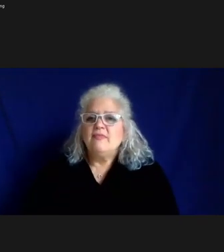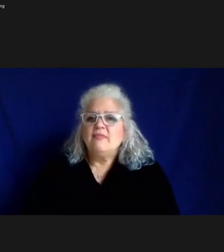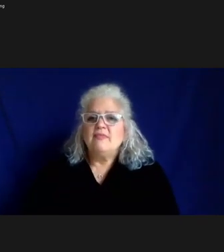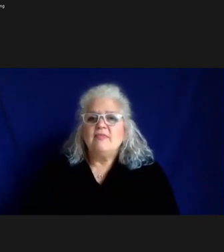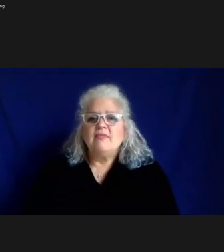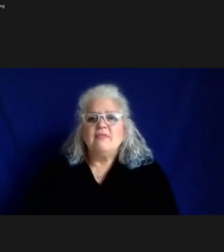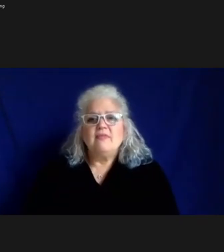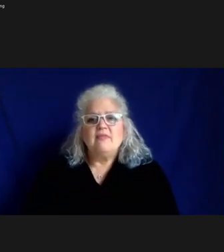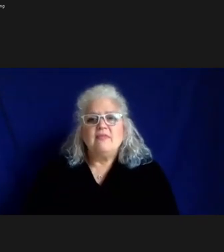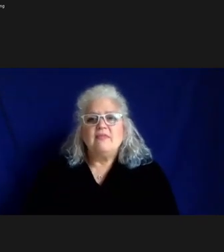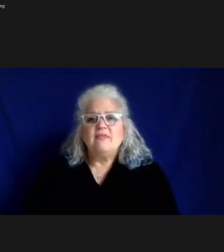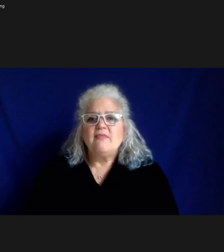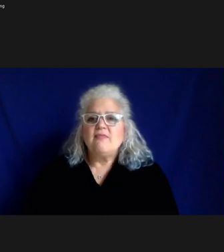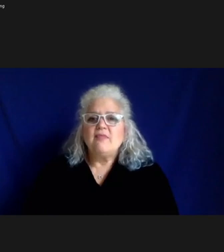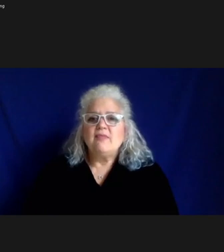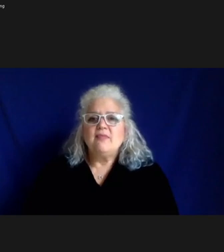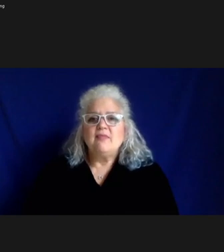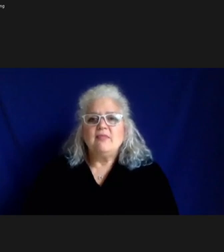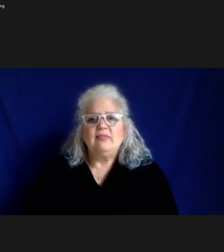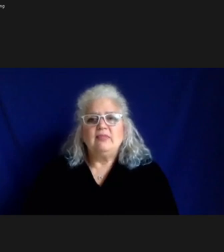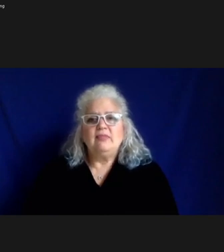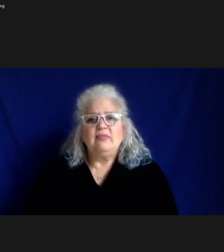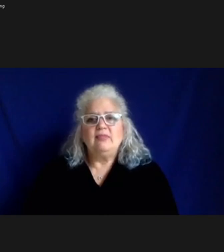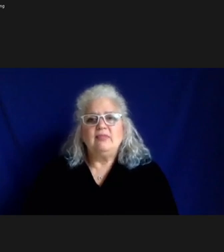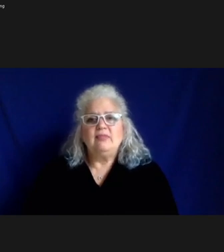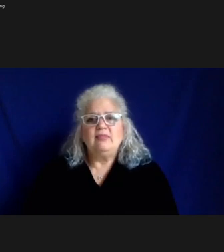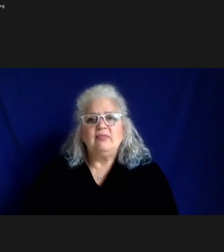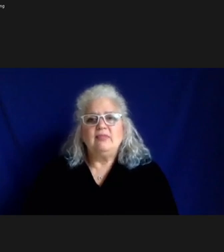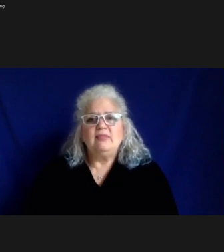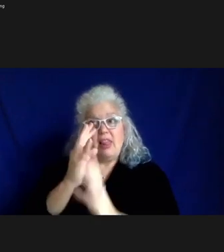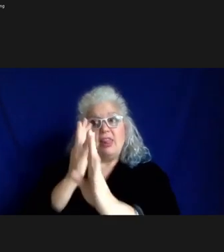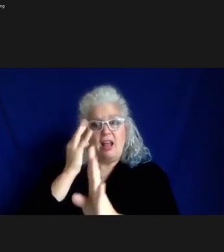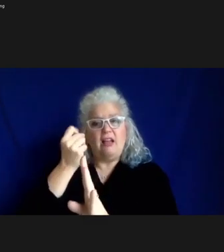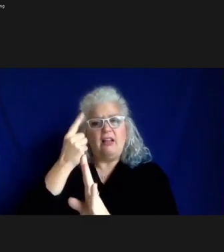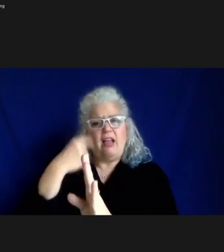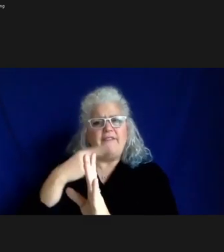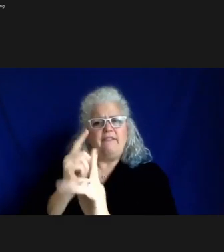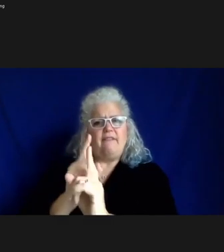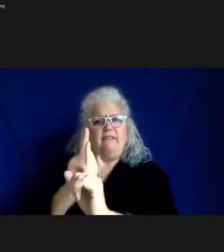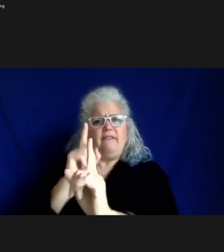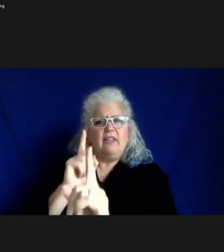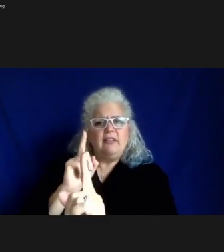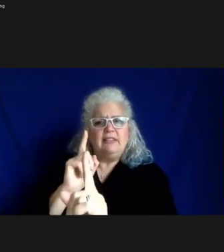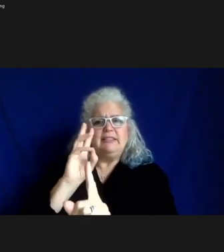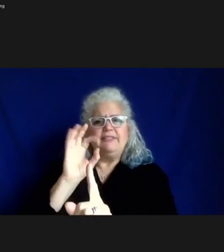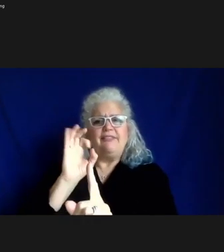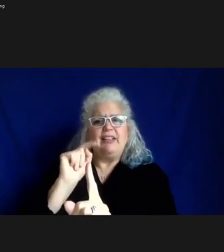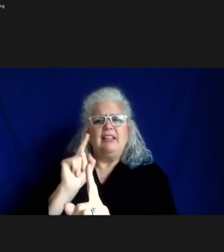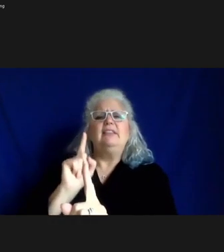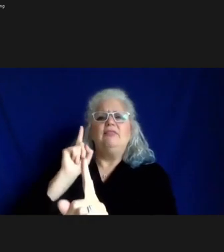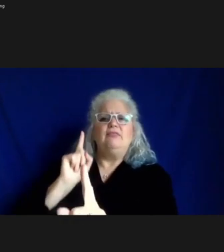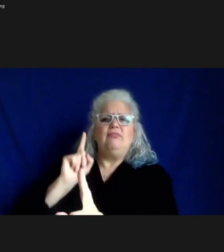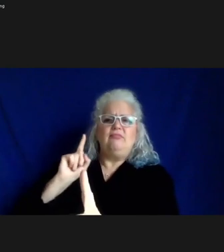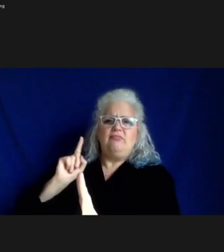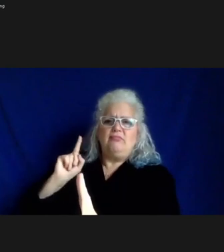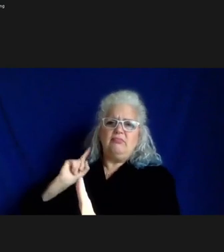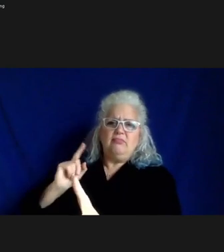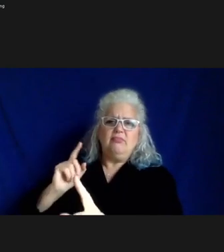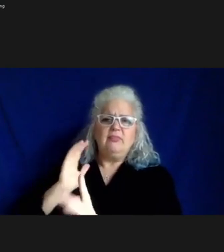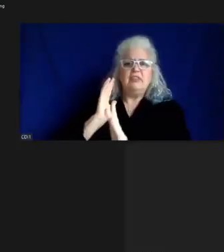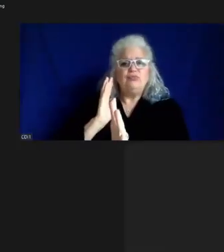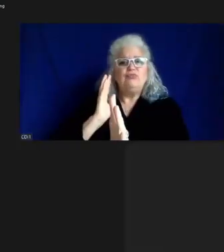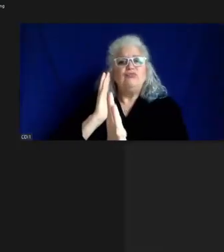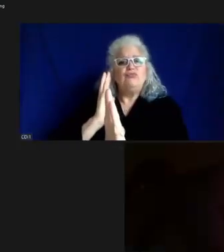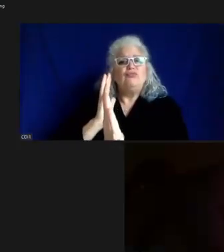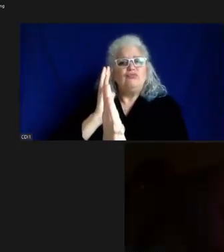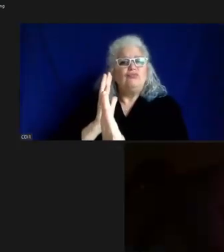the 6 feet distance, and they had markings on the ground, so everyone knew where to stand and not stand, and everyone just kept moving. I mean, it went so fast.